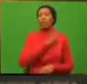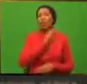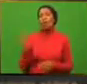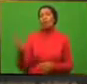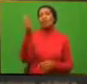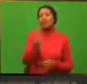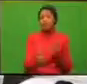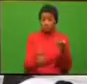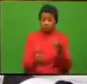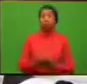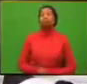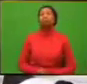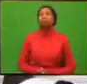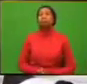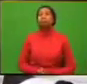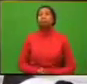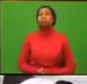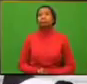reasons.